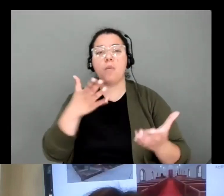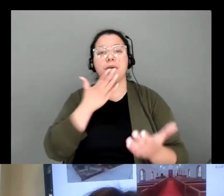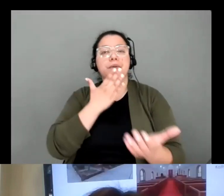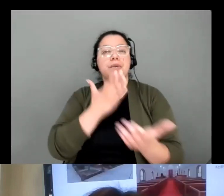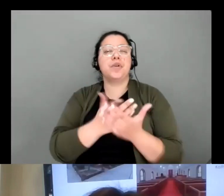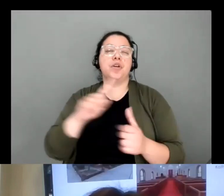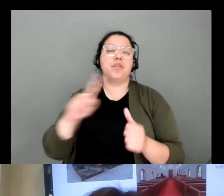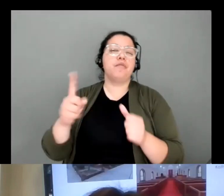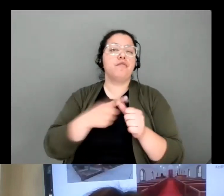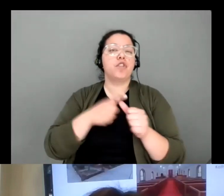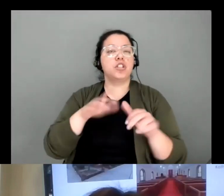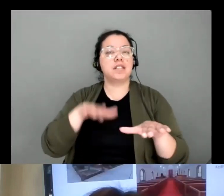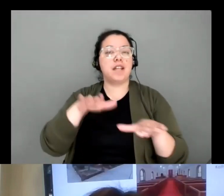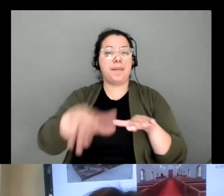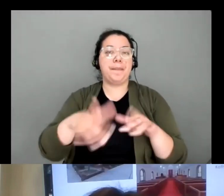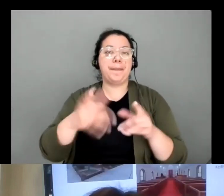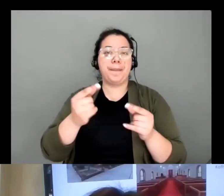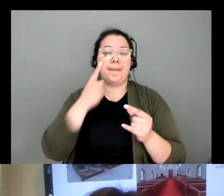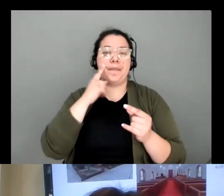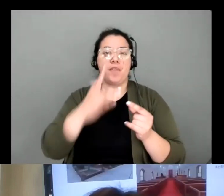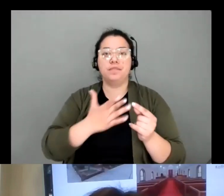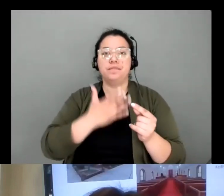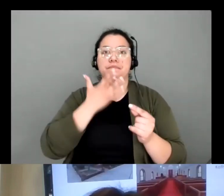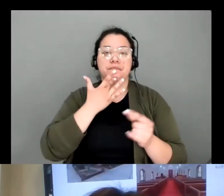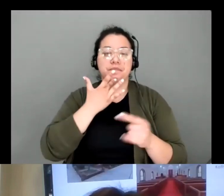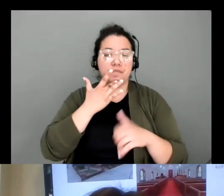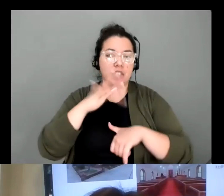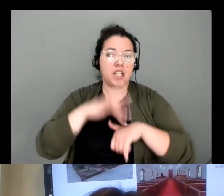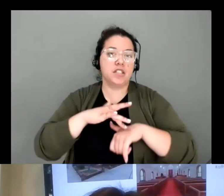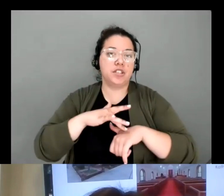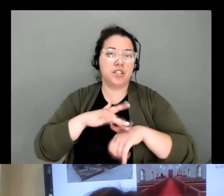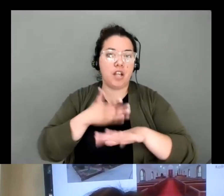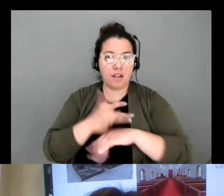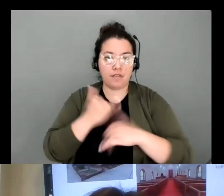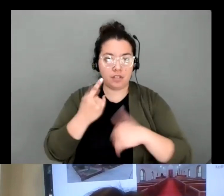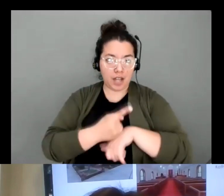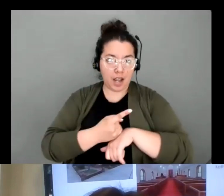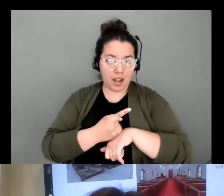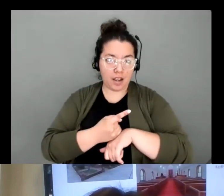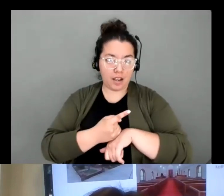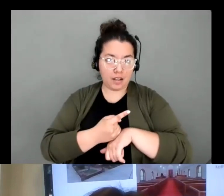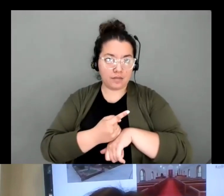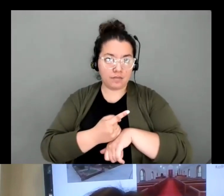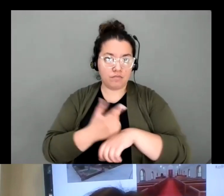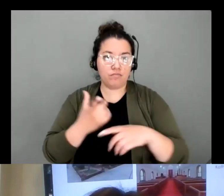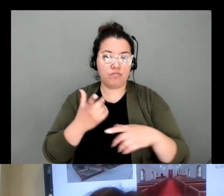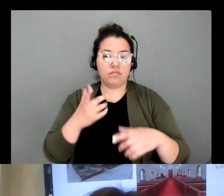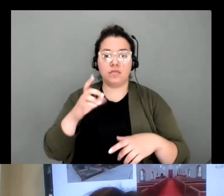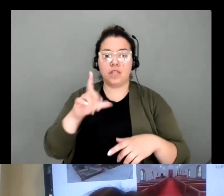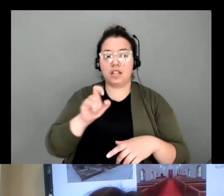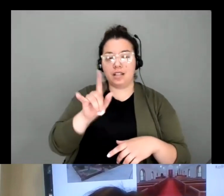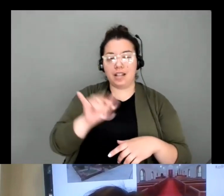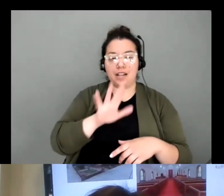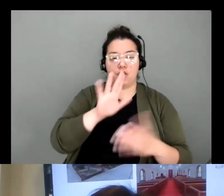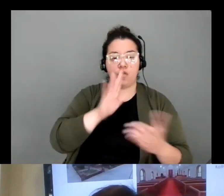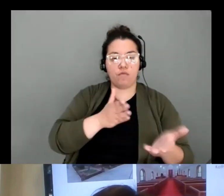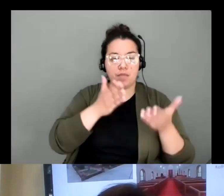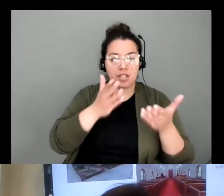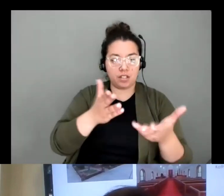both industries, just to kind of get a little more familiar after today? Lety, what would be your recommendation to students?